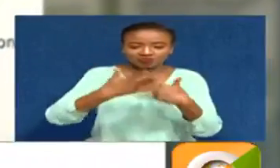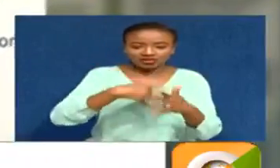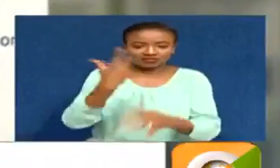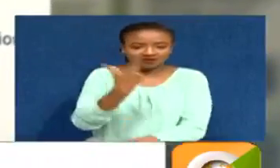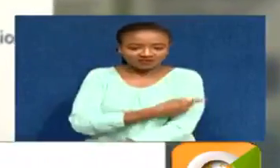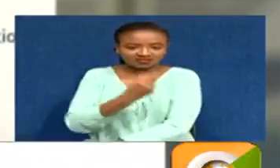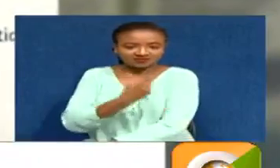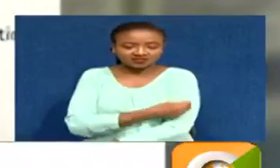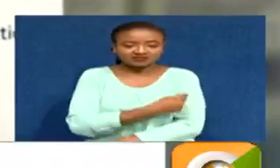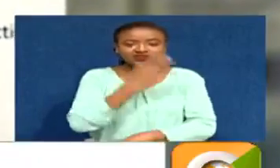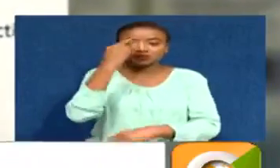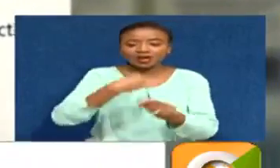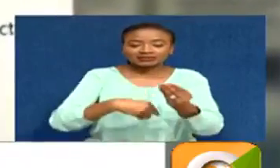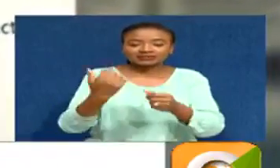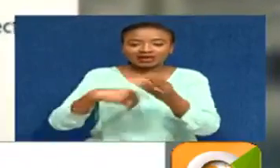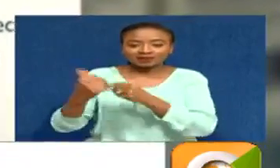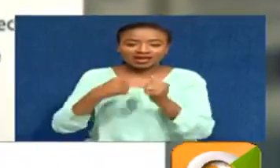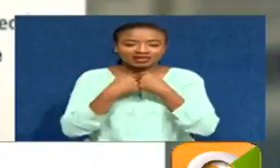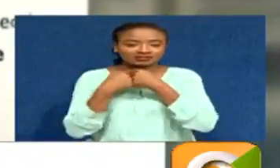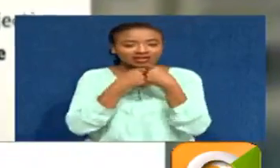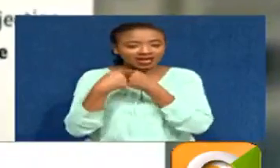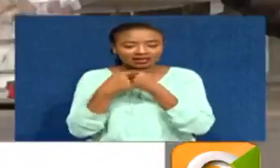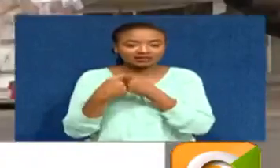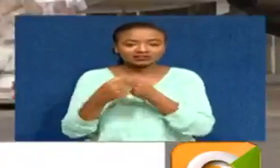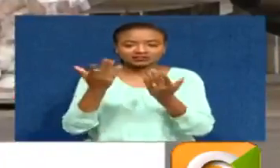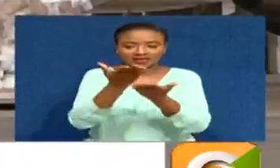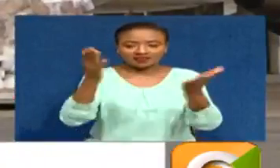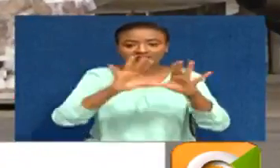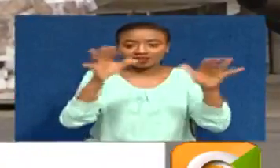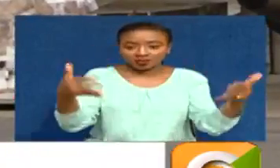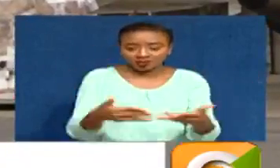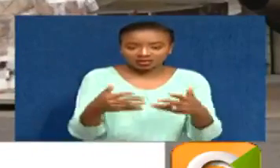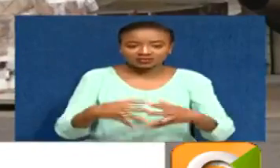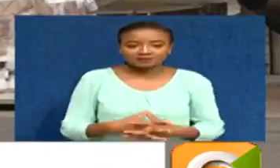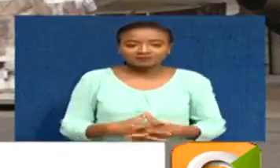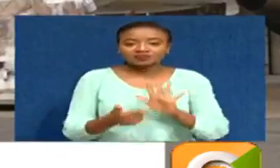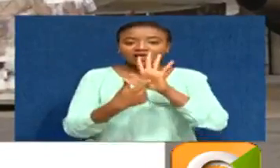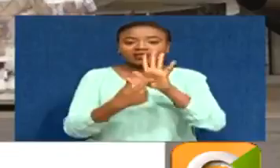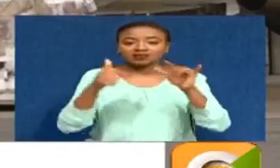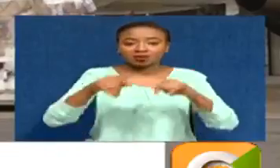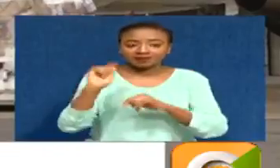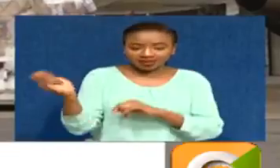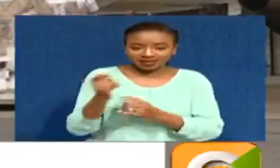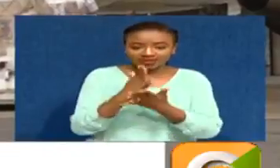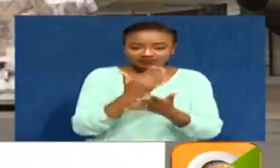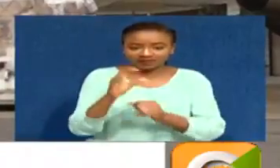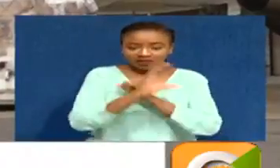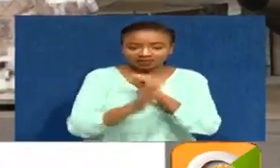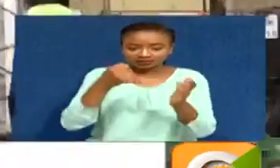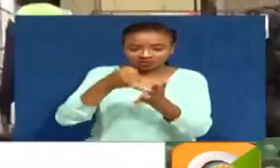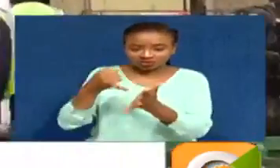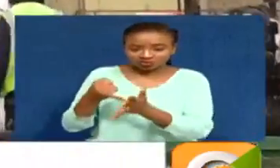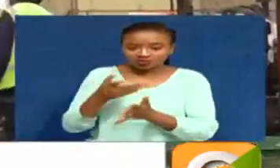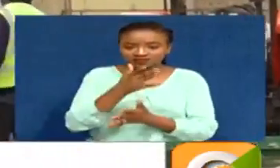products owing to the supply crisis in parts of the world. Kenya is among a number of countries facing